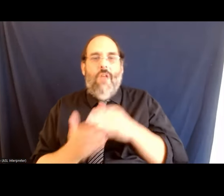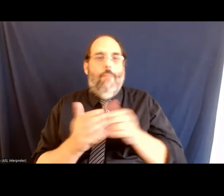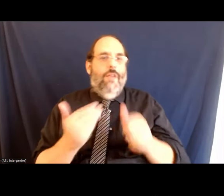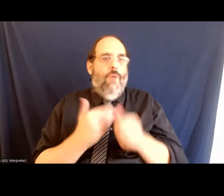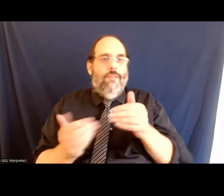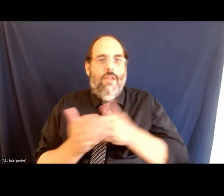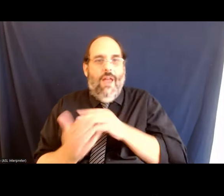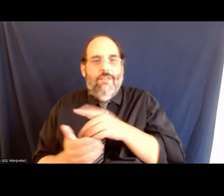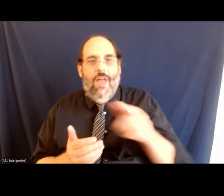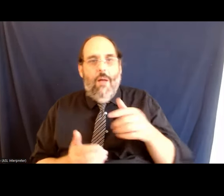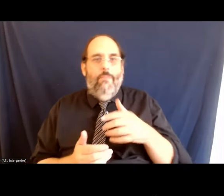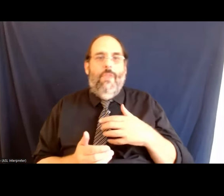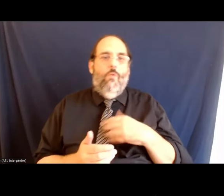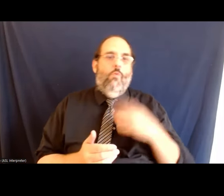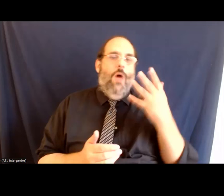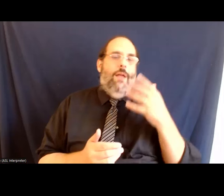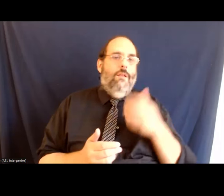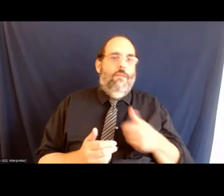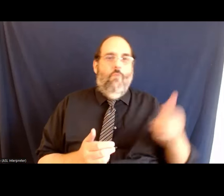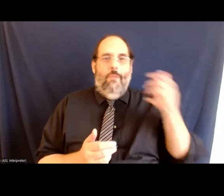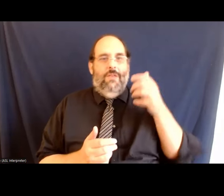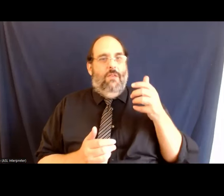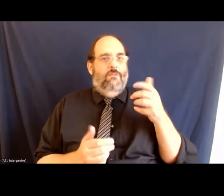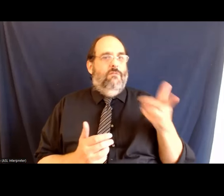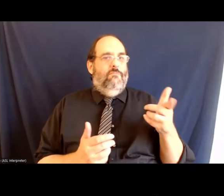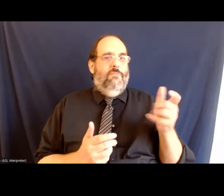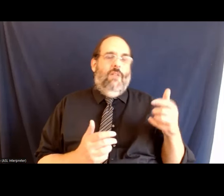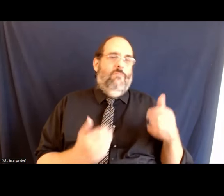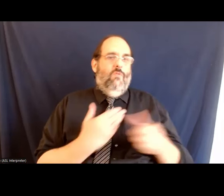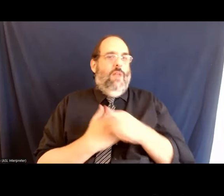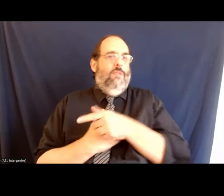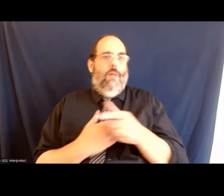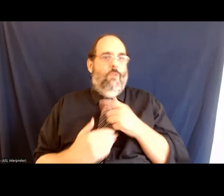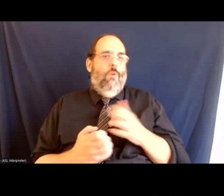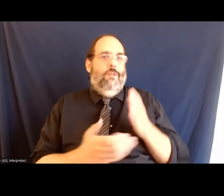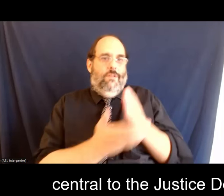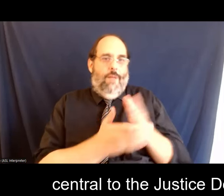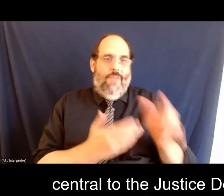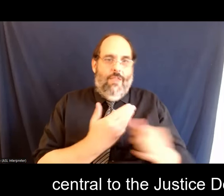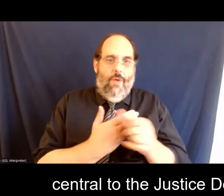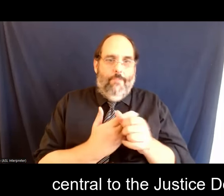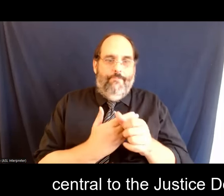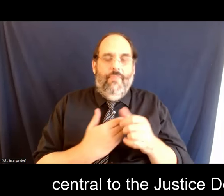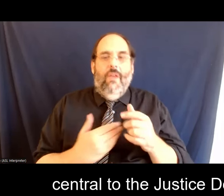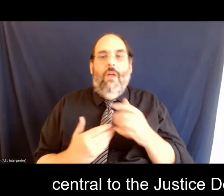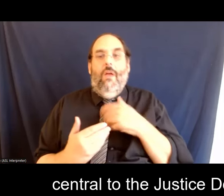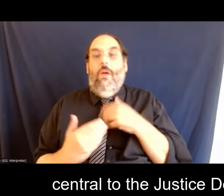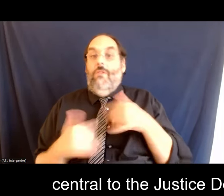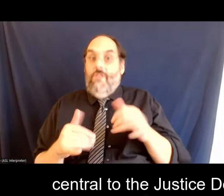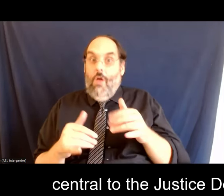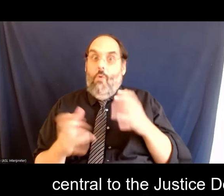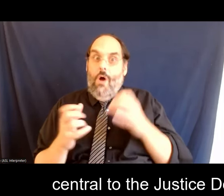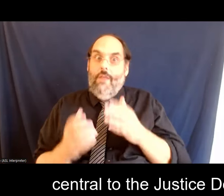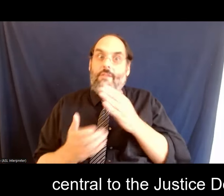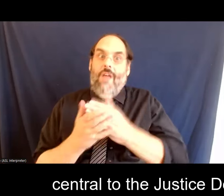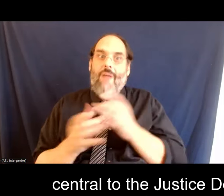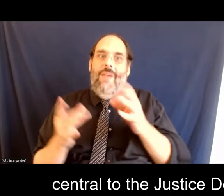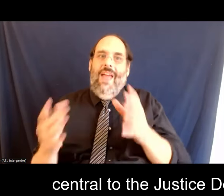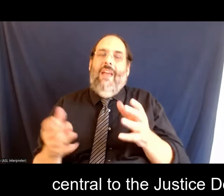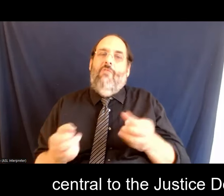by white supremacists. Today, combating hate-fueled violence remains central to the Justice Department's